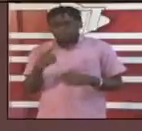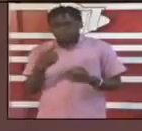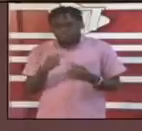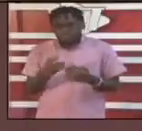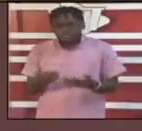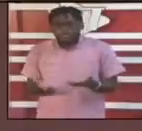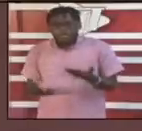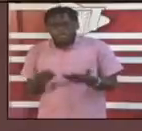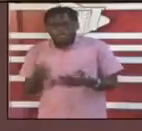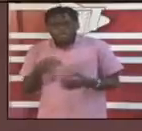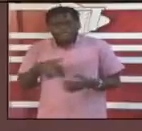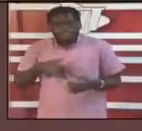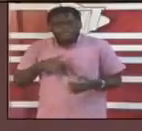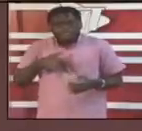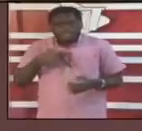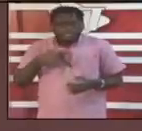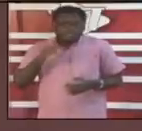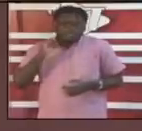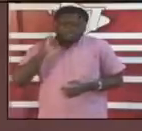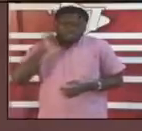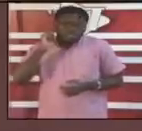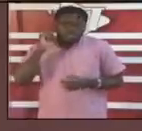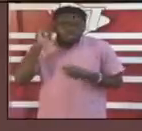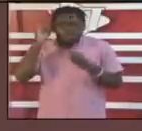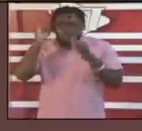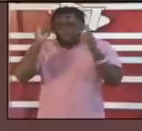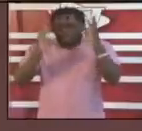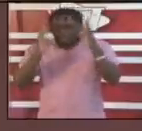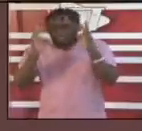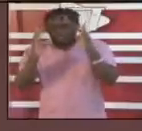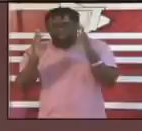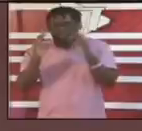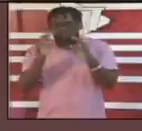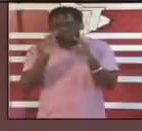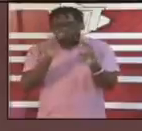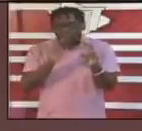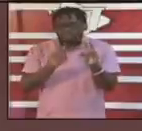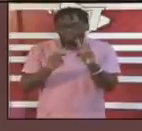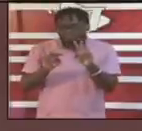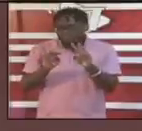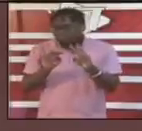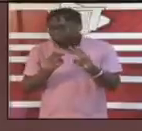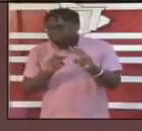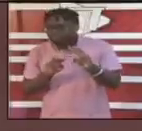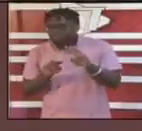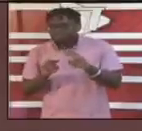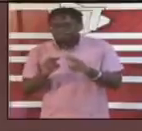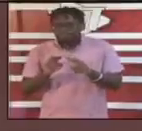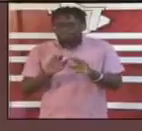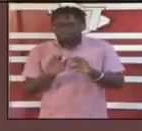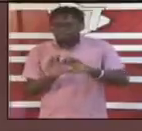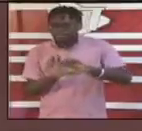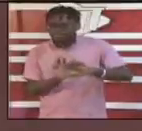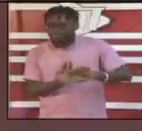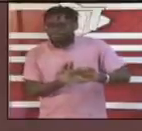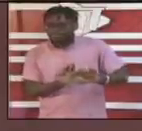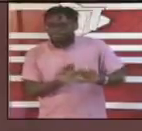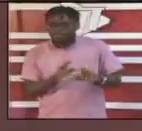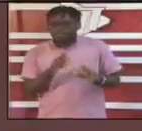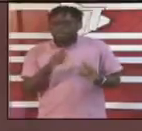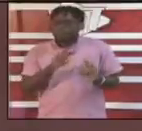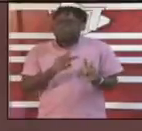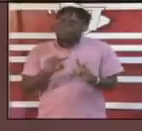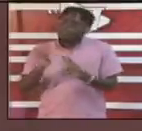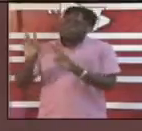stress and tension. It involves using your imagination to create pictures in your